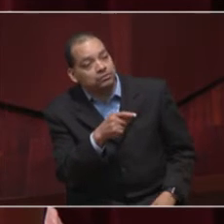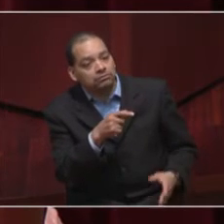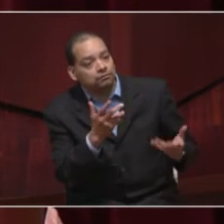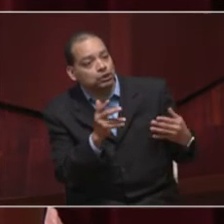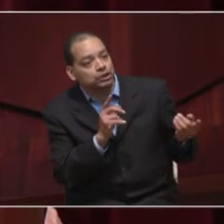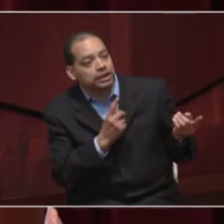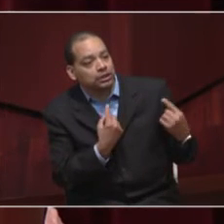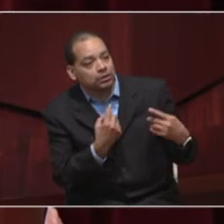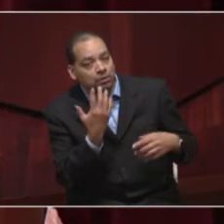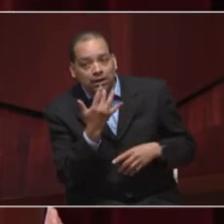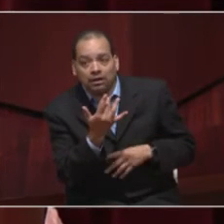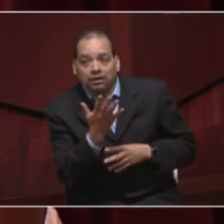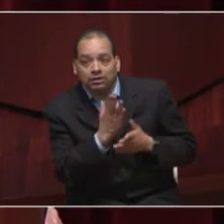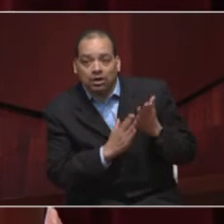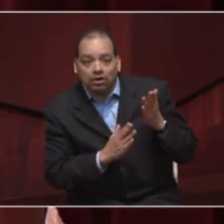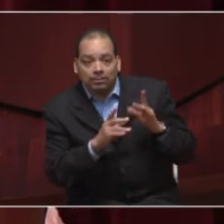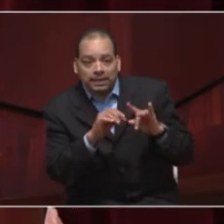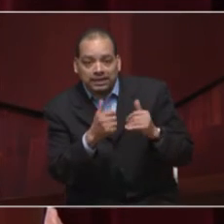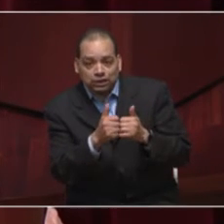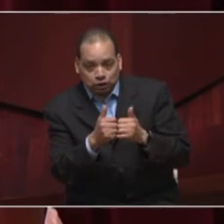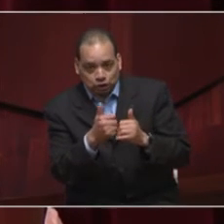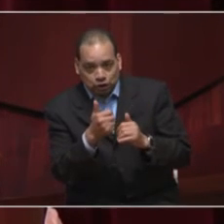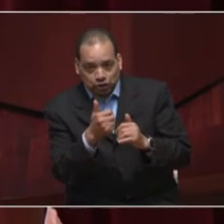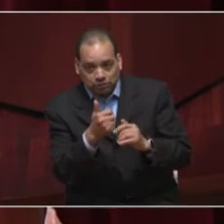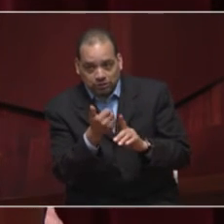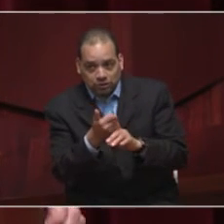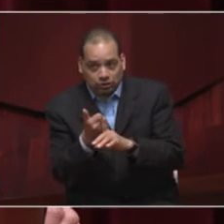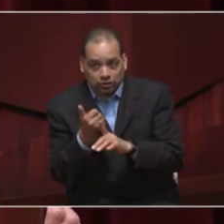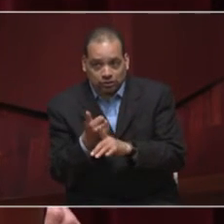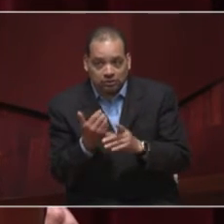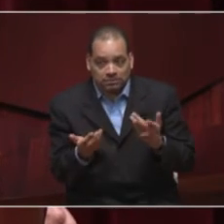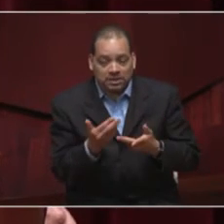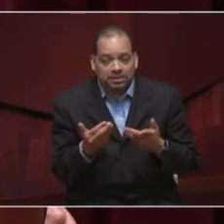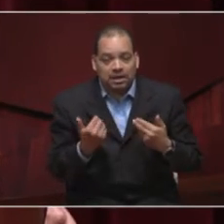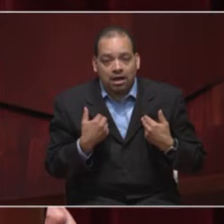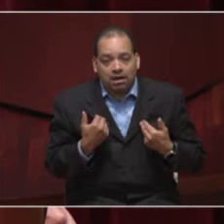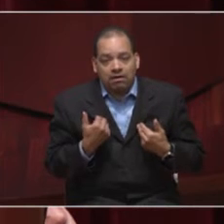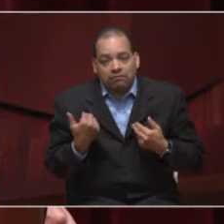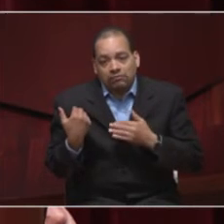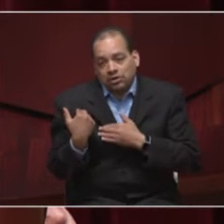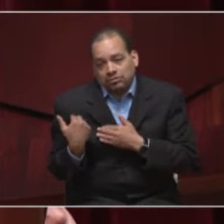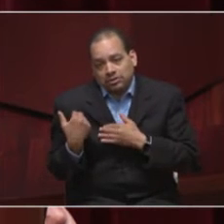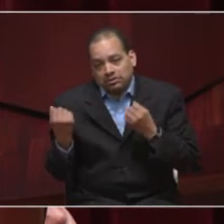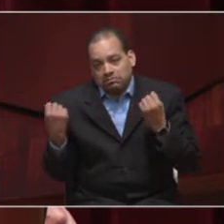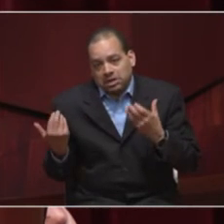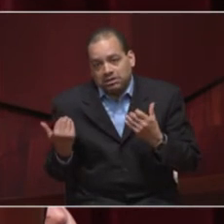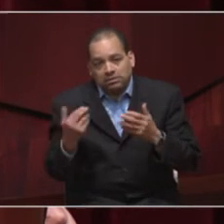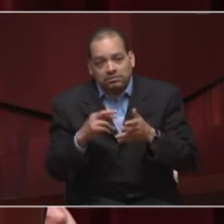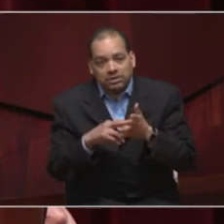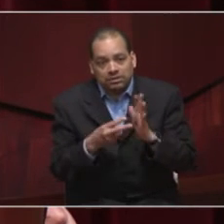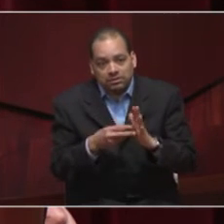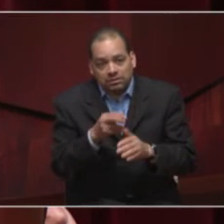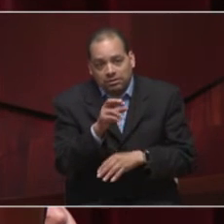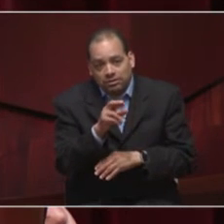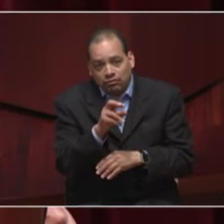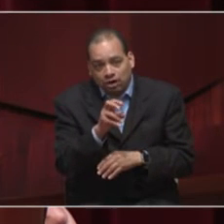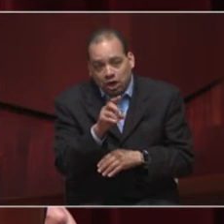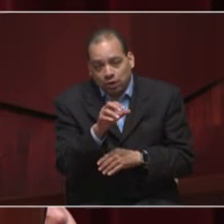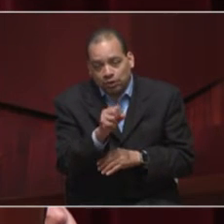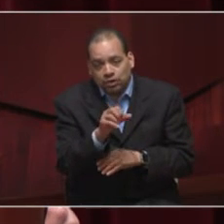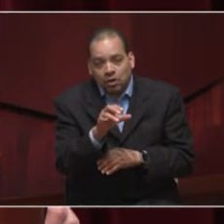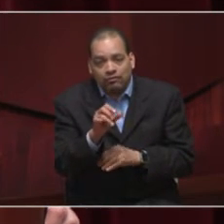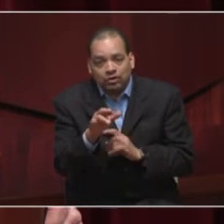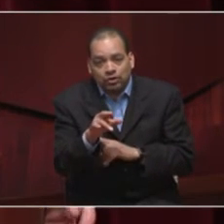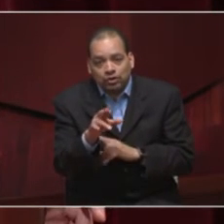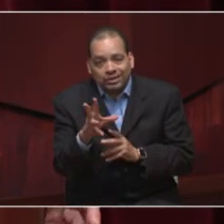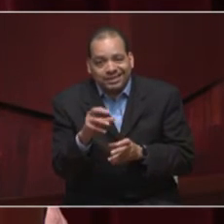some agencies, the structure may include beyond records officers in management positions. That's right.